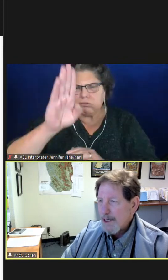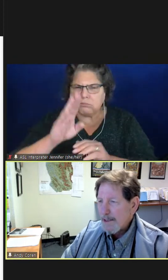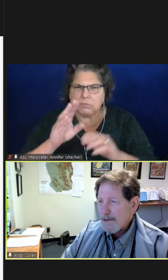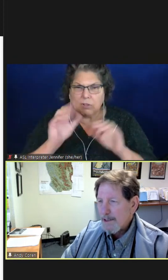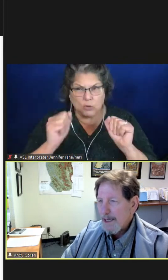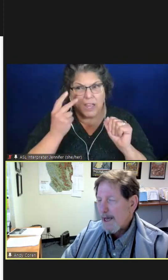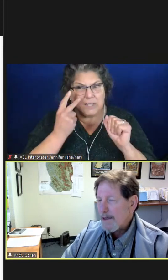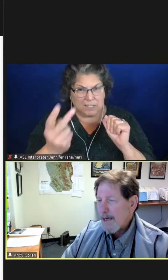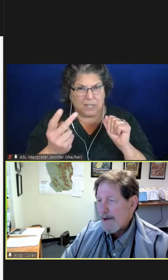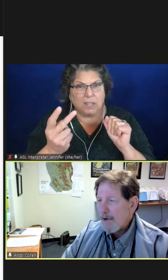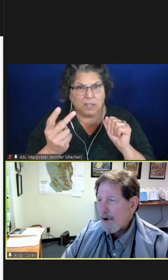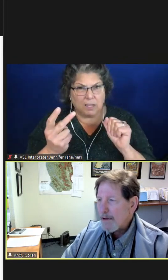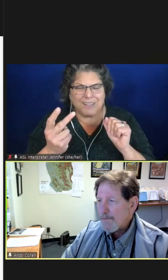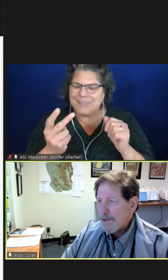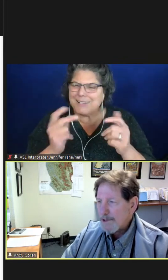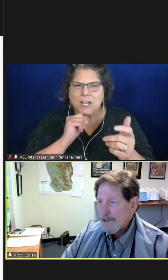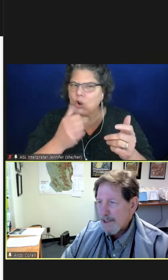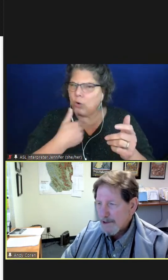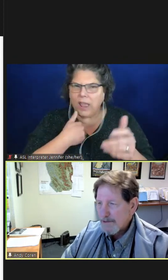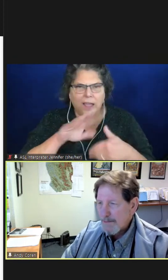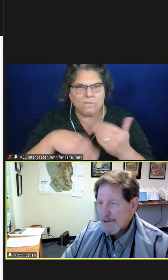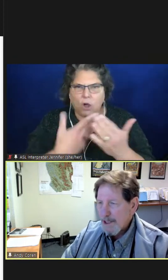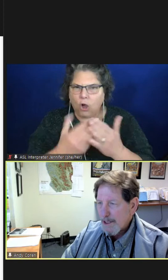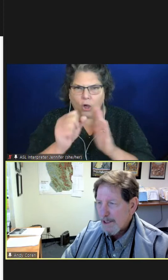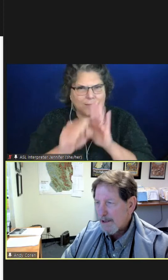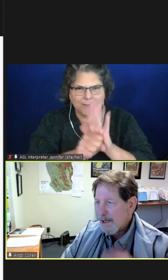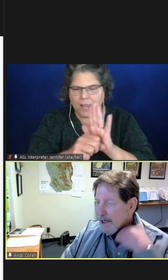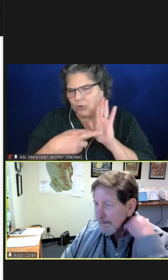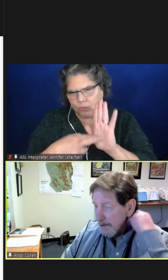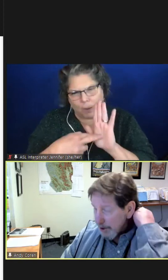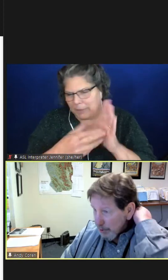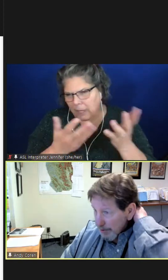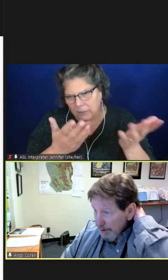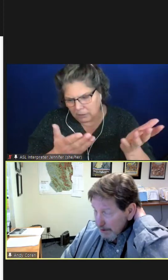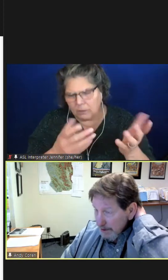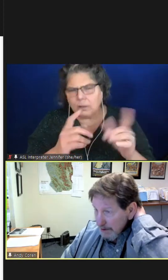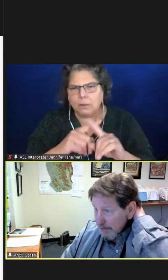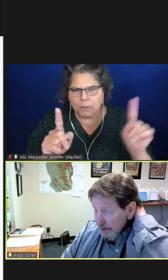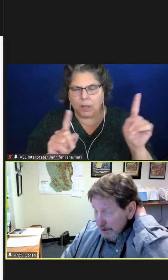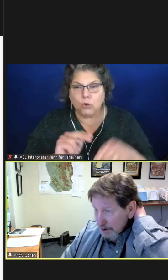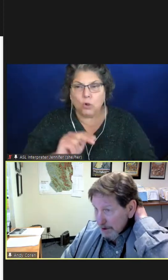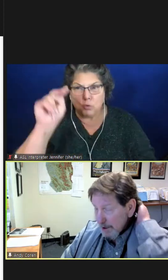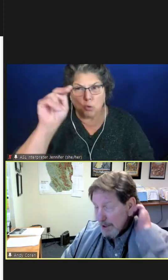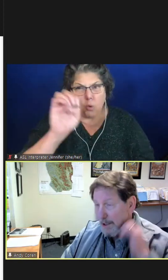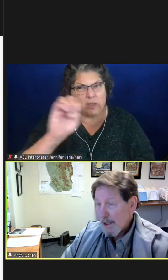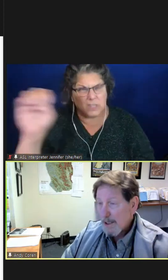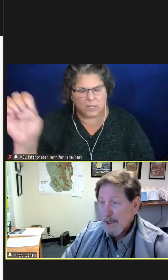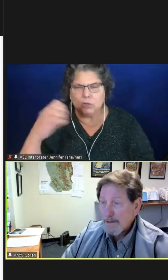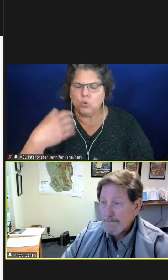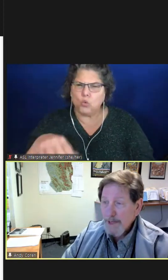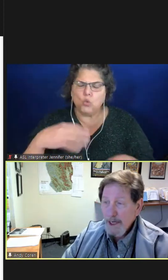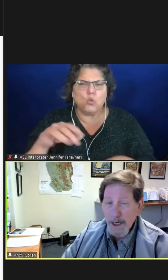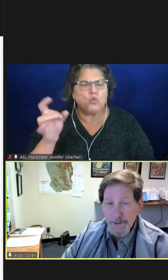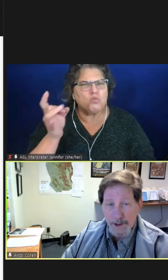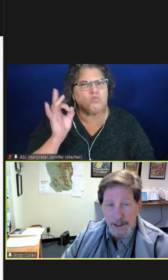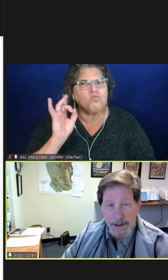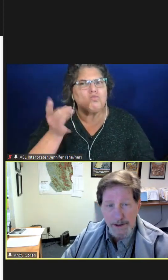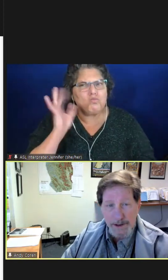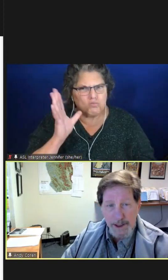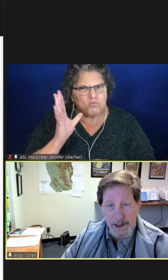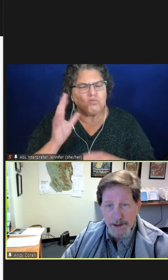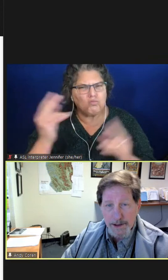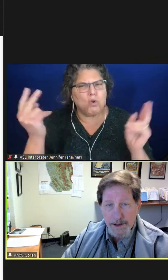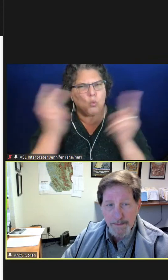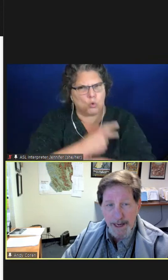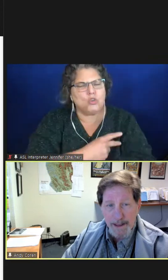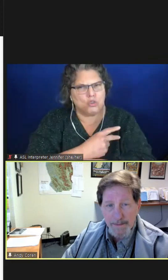see that, and I don't have all of the states represented here, but the Northeast was clearly the leaders